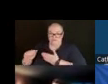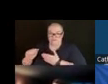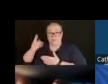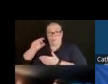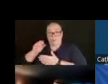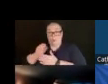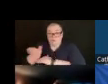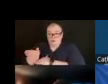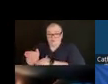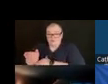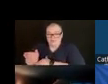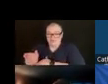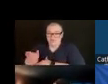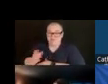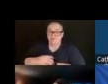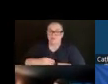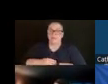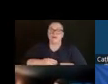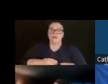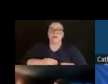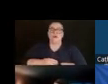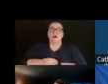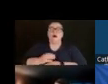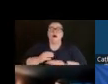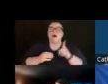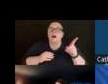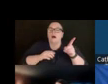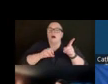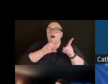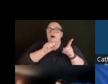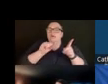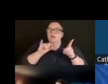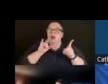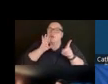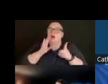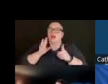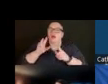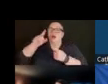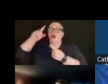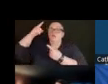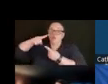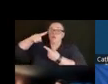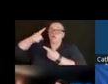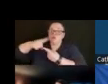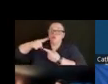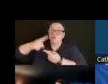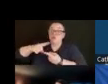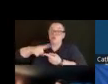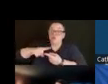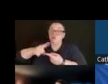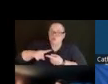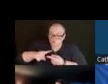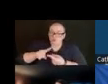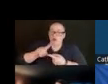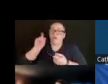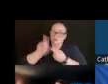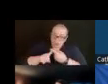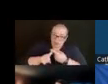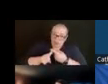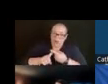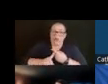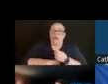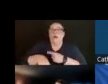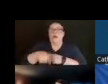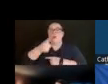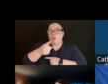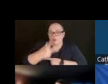Now, there's a point at which they stop reducing it, and that point is 1/3 of the federal portion of the benefit plus